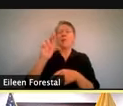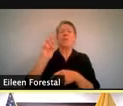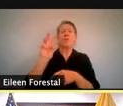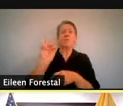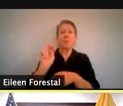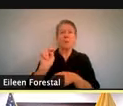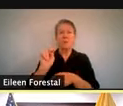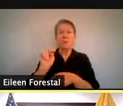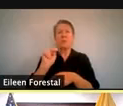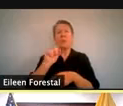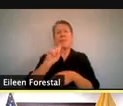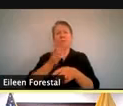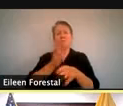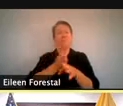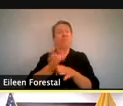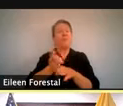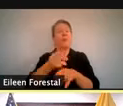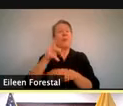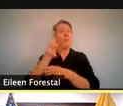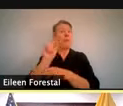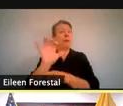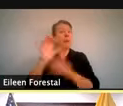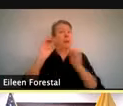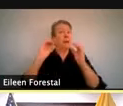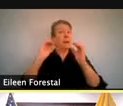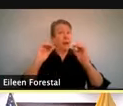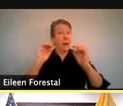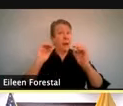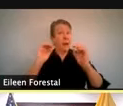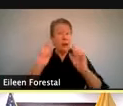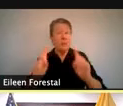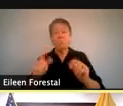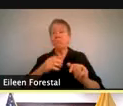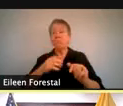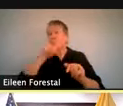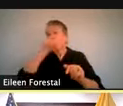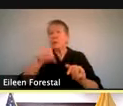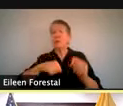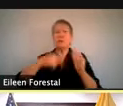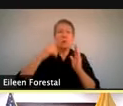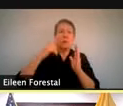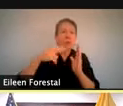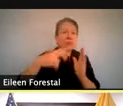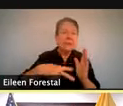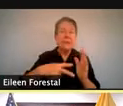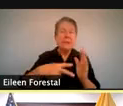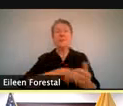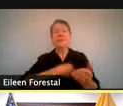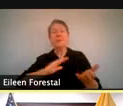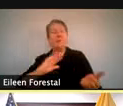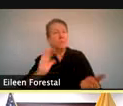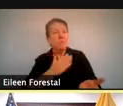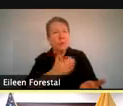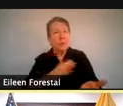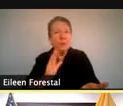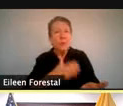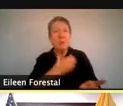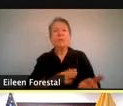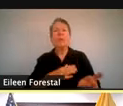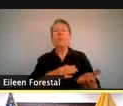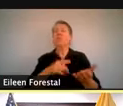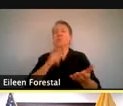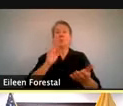education, combining book learning with a passionate love of music and song to reach her students, teaching at schools in